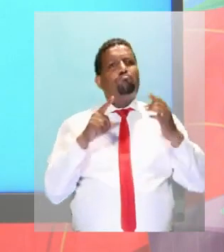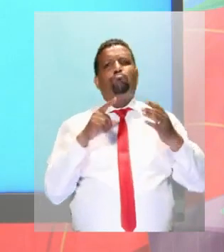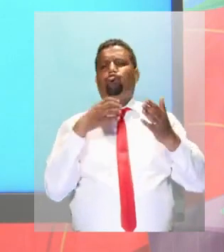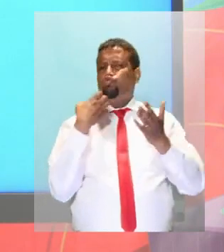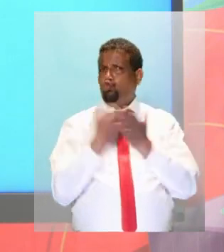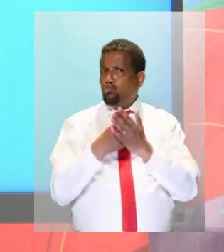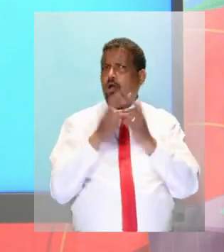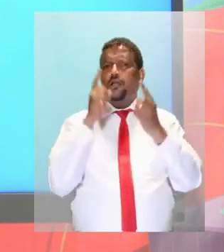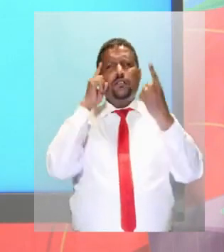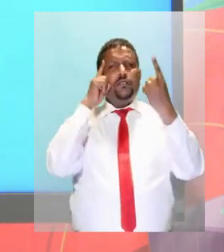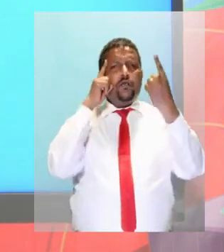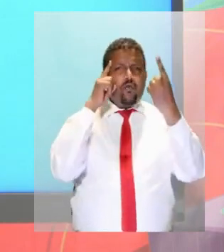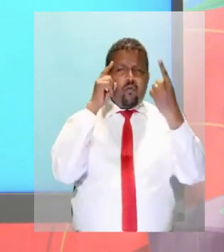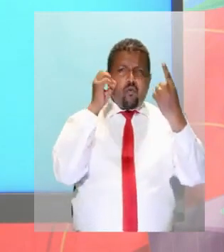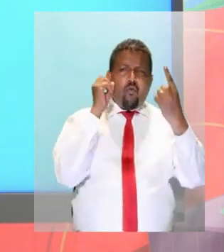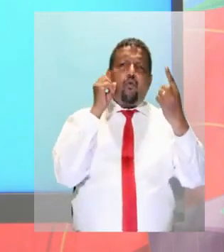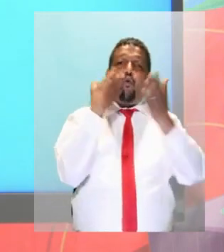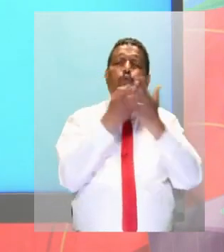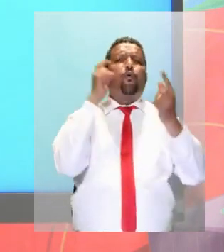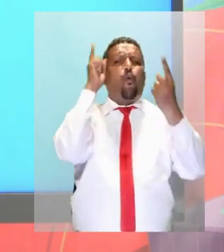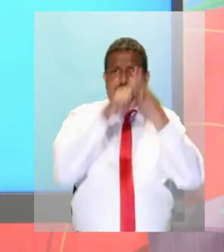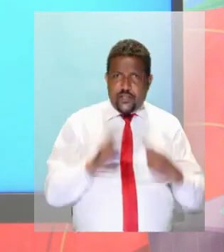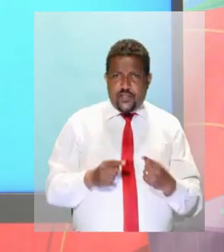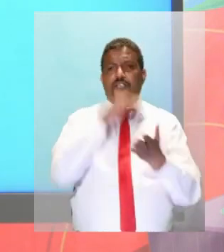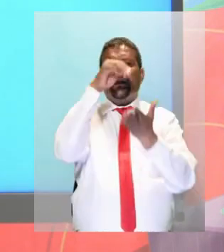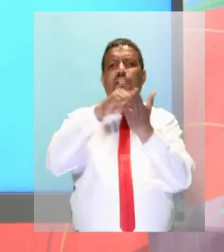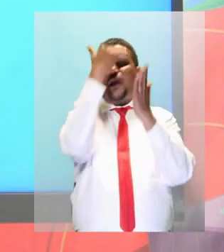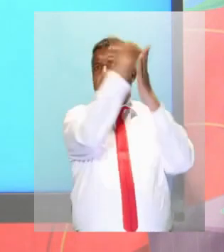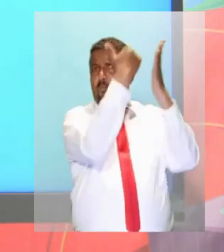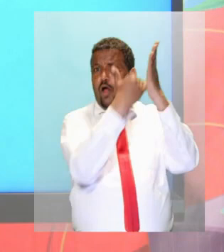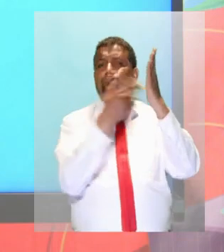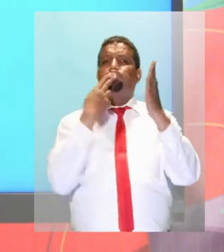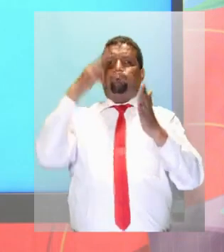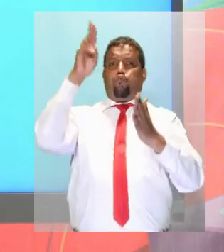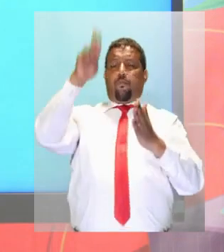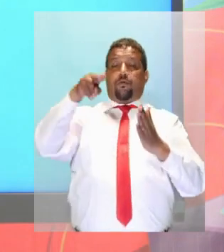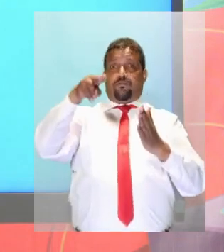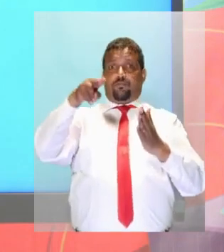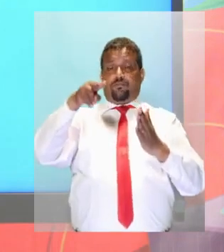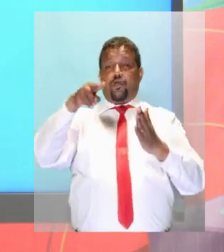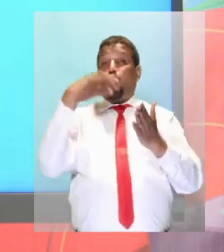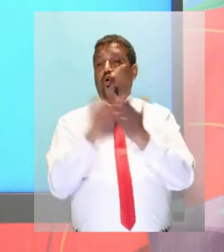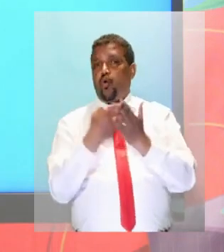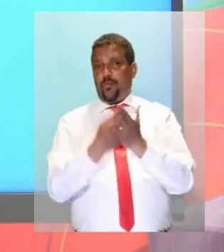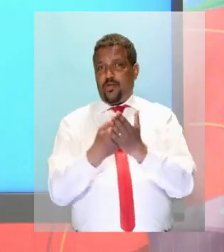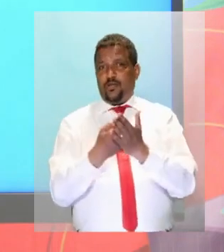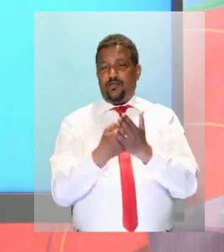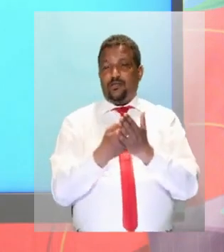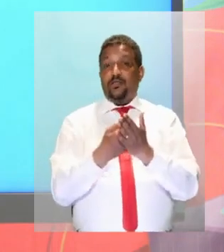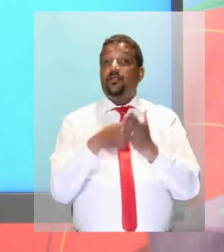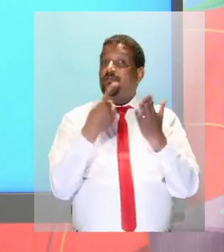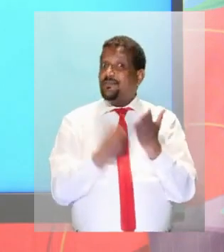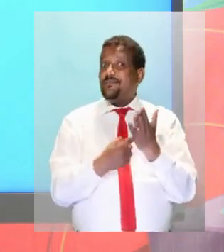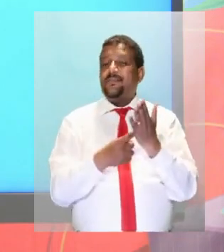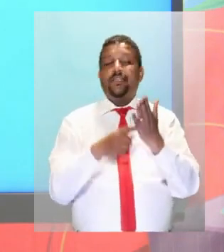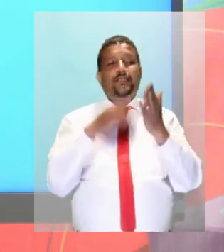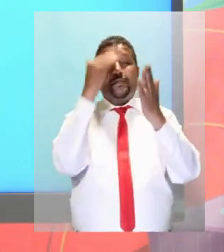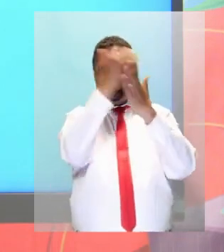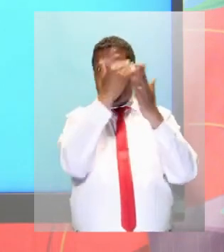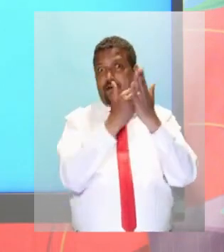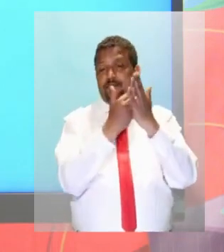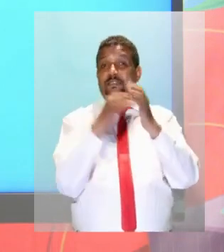is central planning in command economy, but there is decentralized